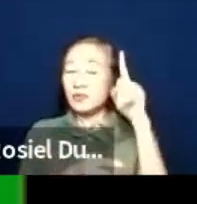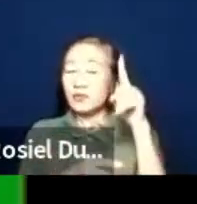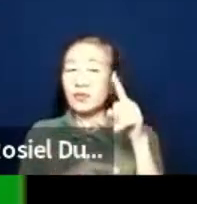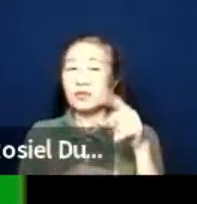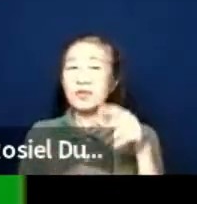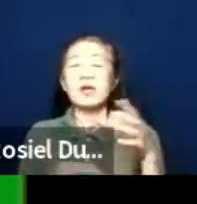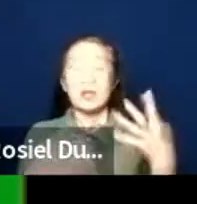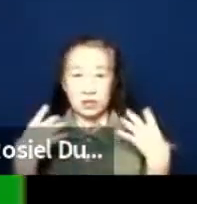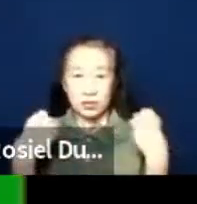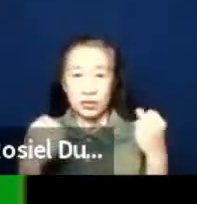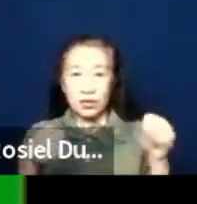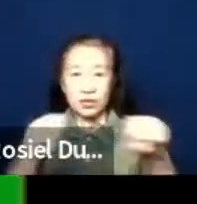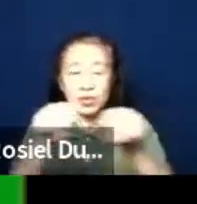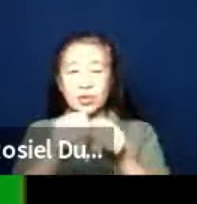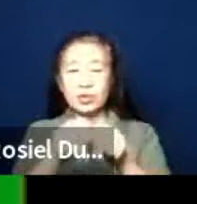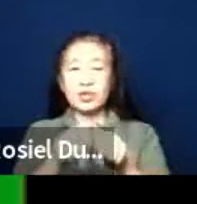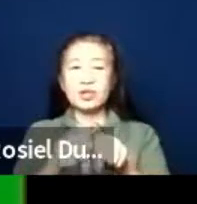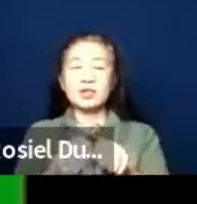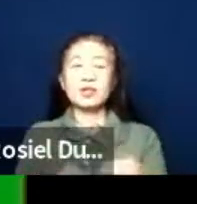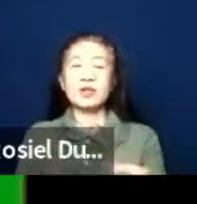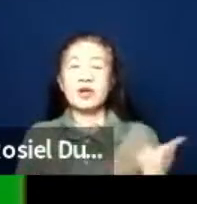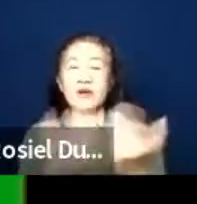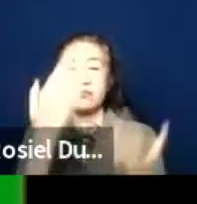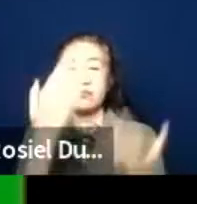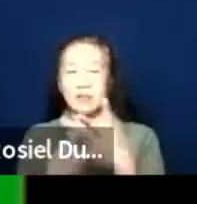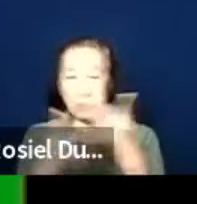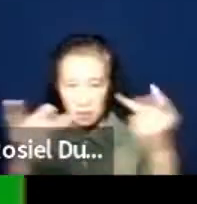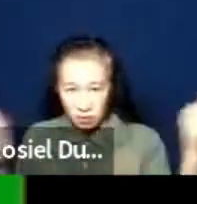shoes. Fire extinguisher, learn how to use fire extinguisher.